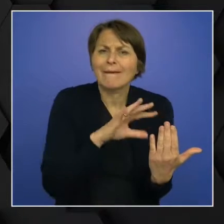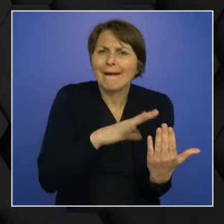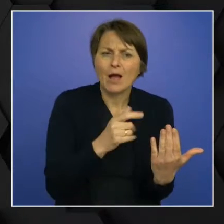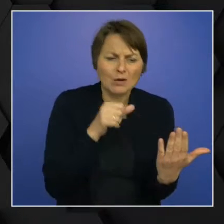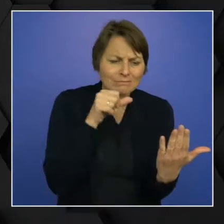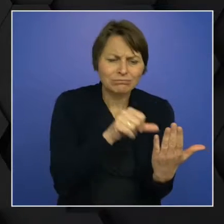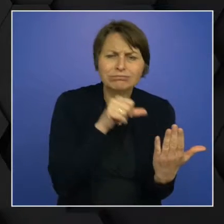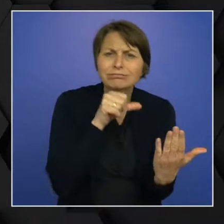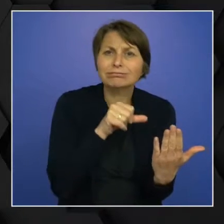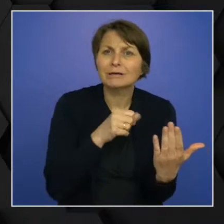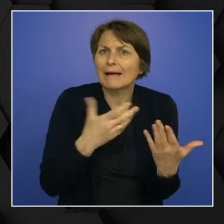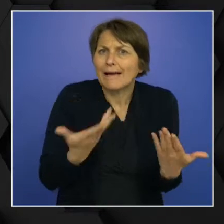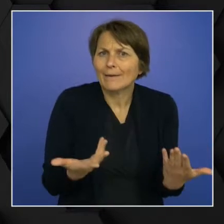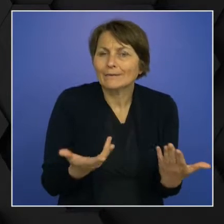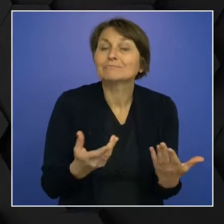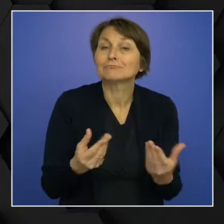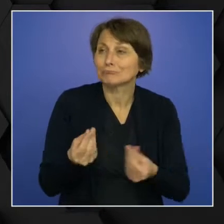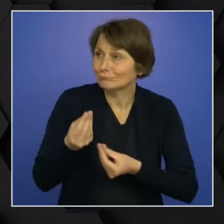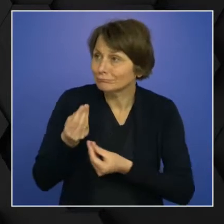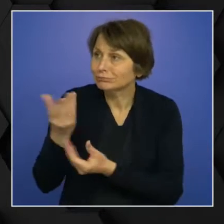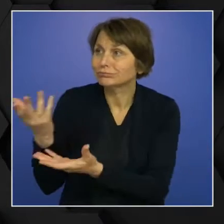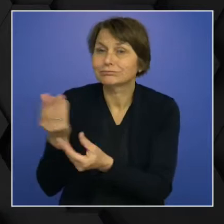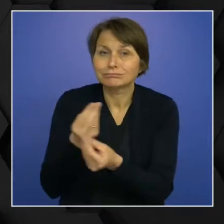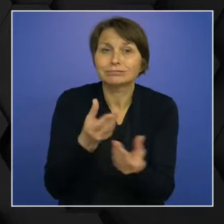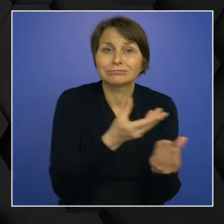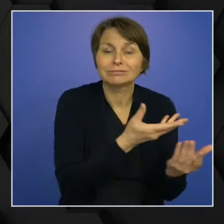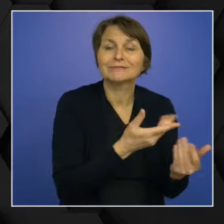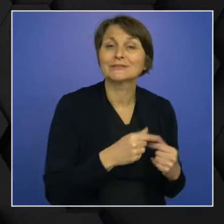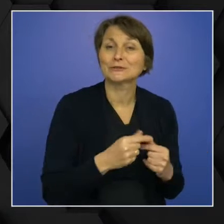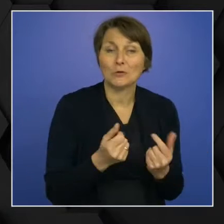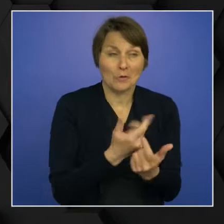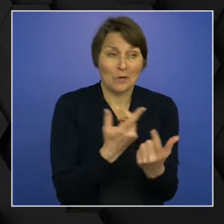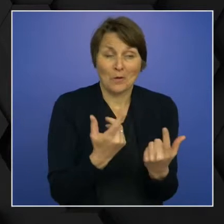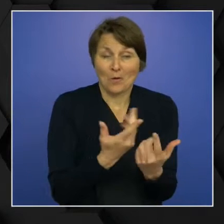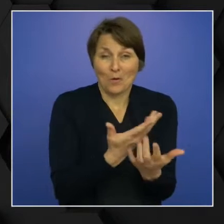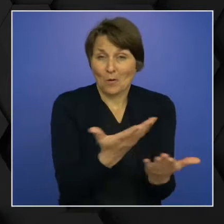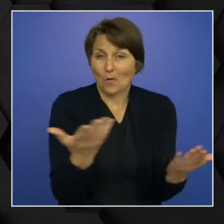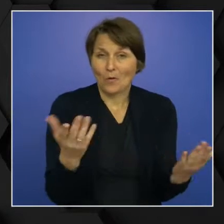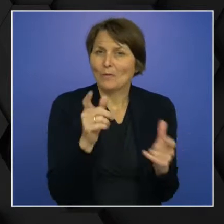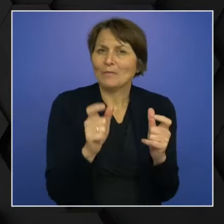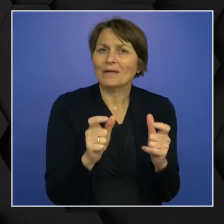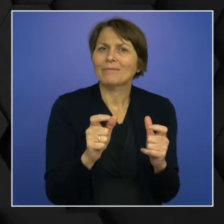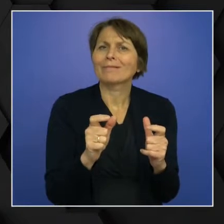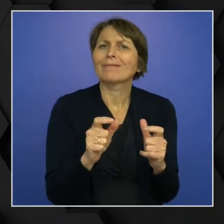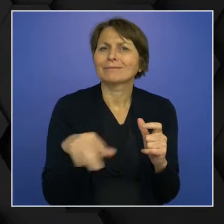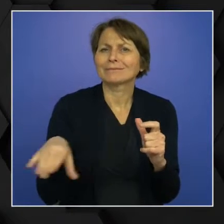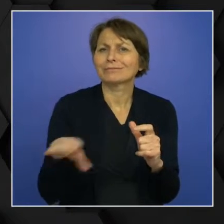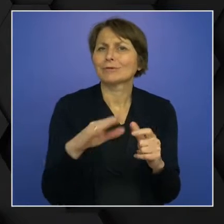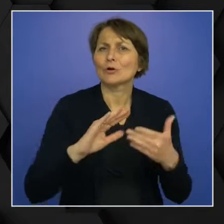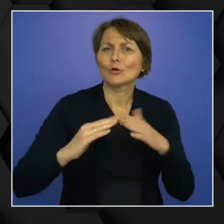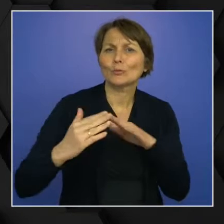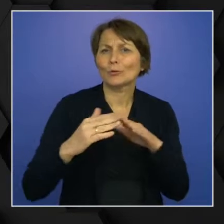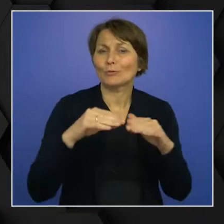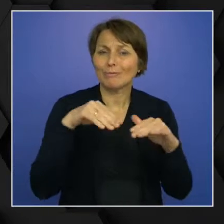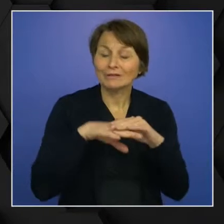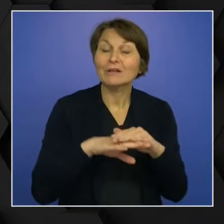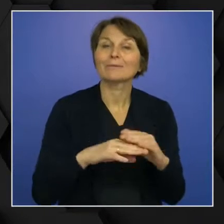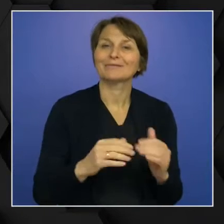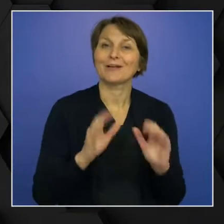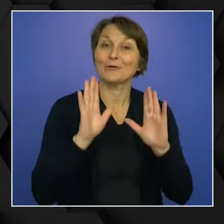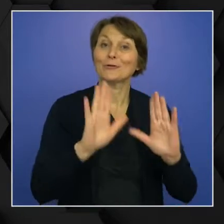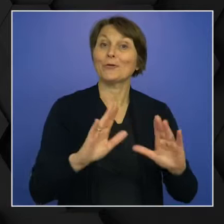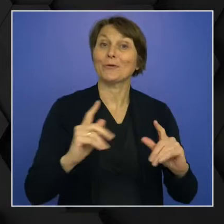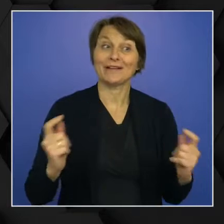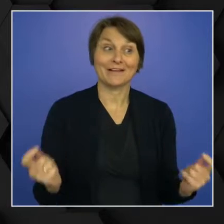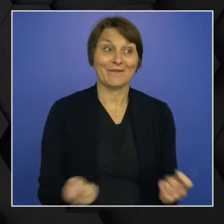fascinating. Any one of us, and so many people in the accessibility community, are more than happy to help you make your event better for more people. It's